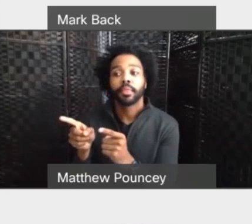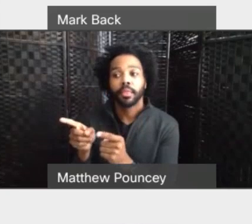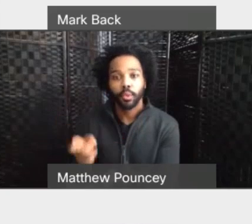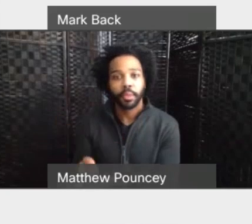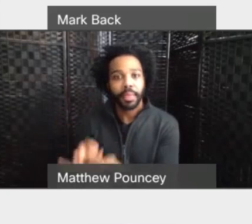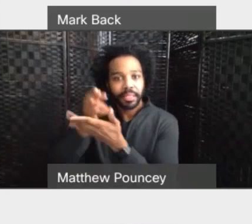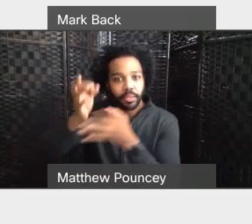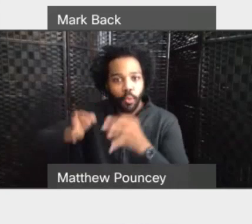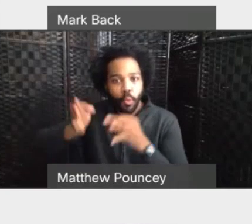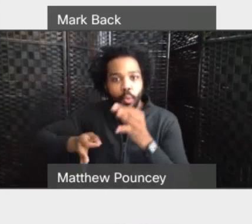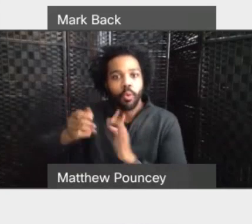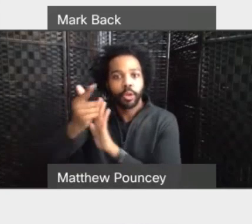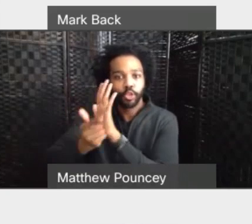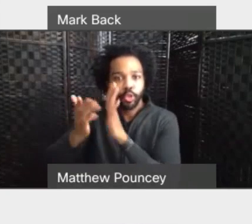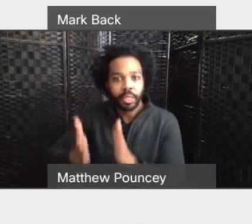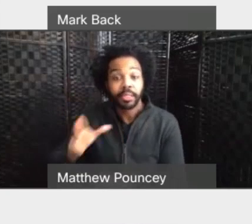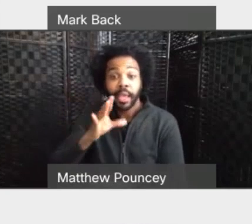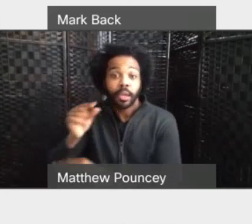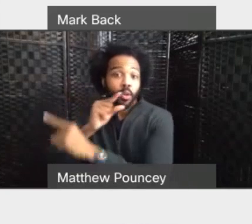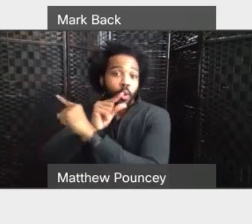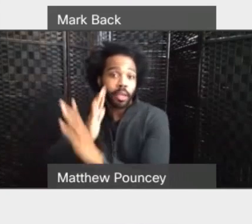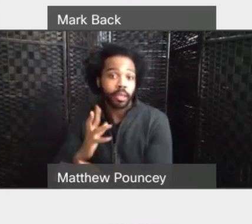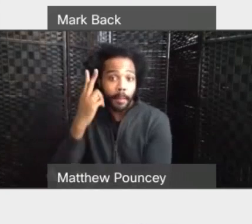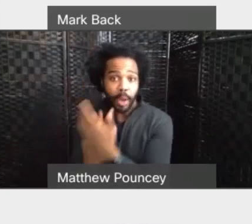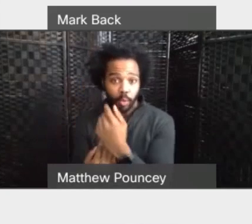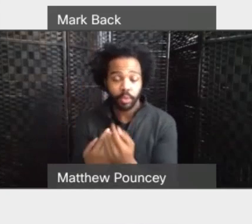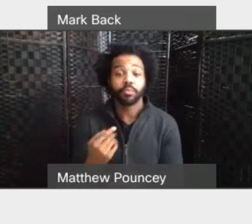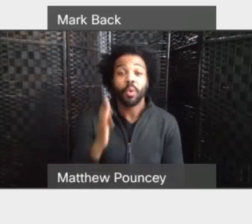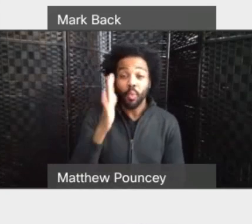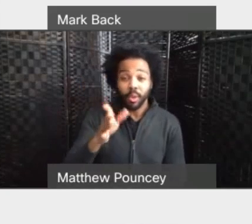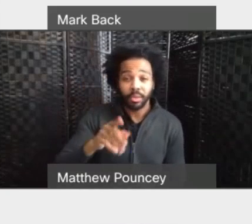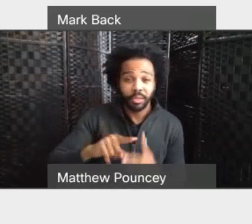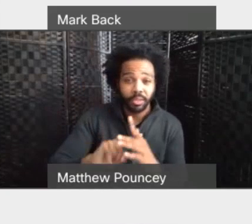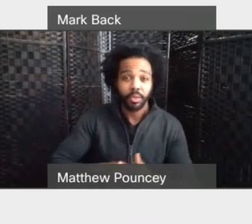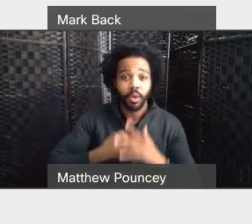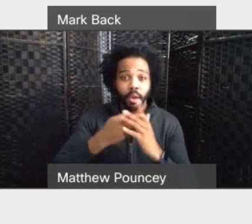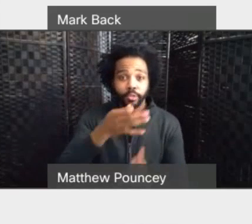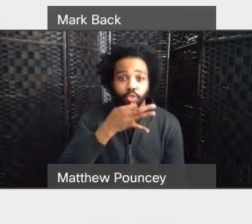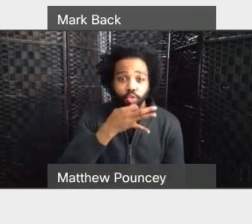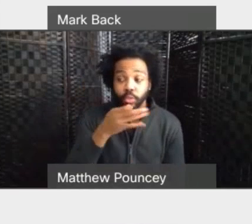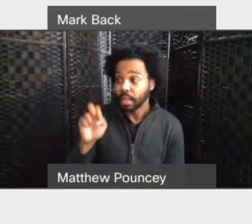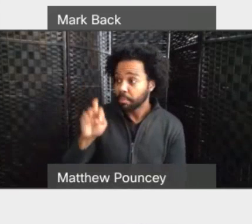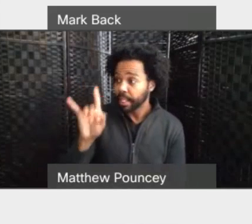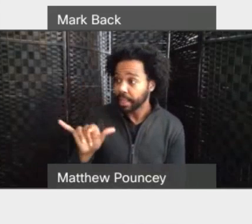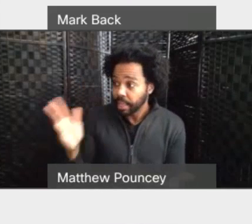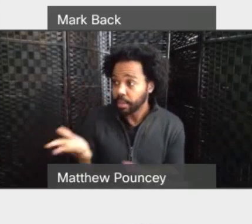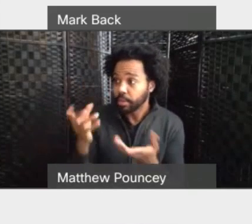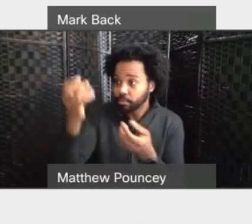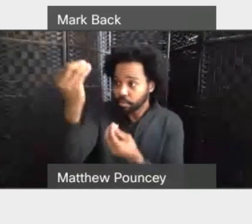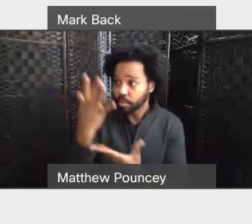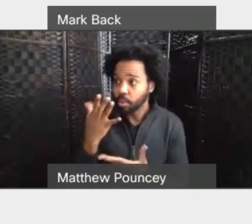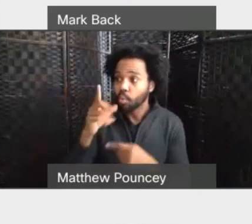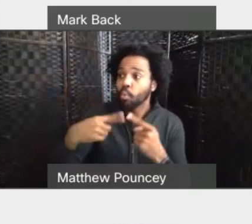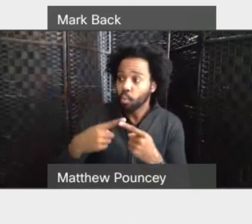guardians. We will be starting soon, and if Emily's here, maybe she could provide me the dates. We will